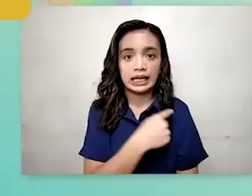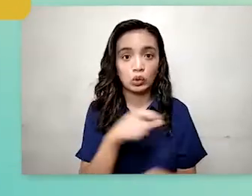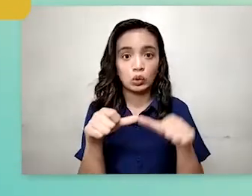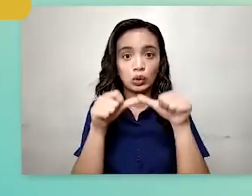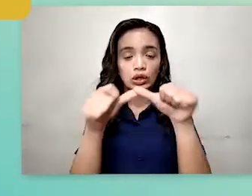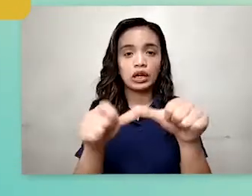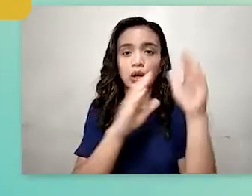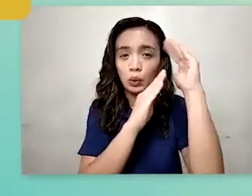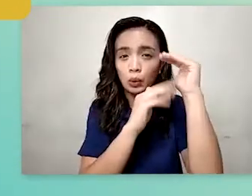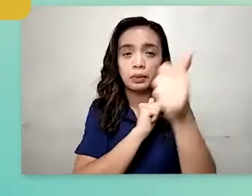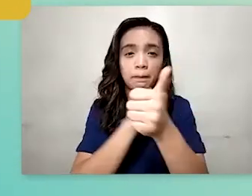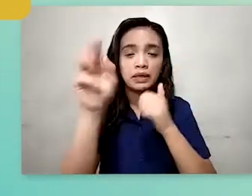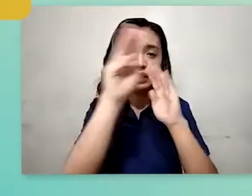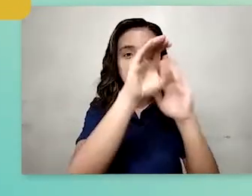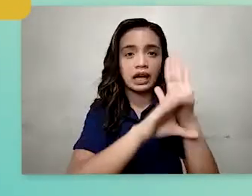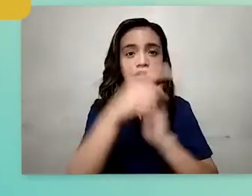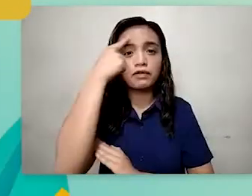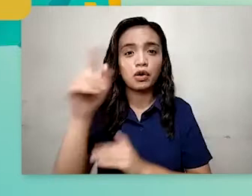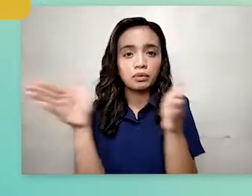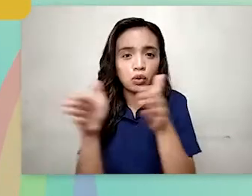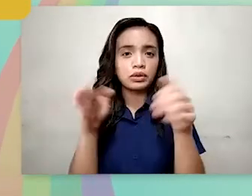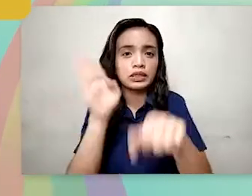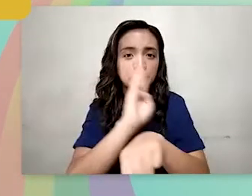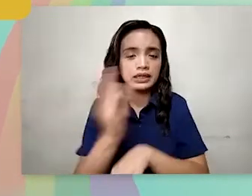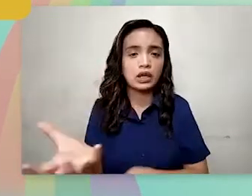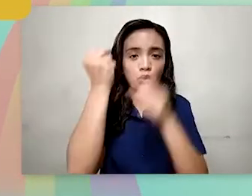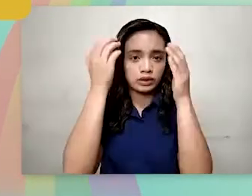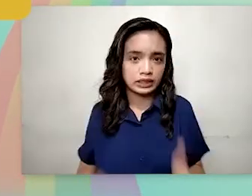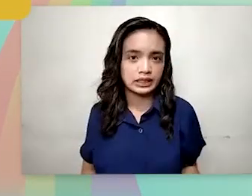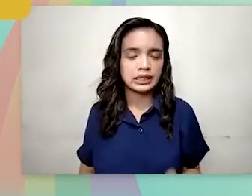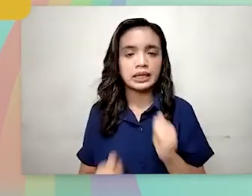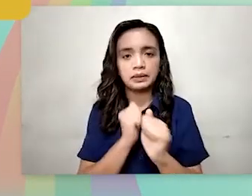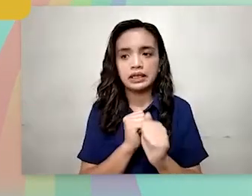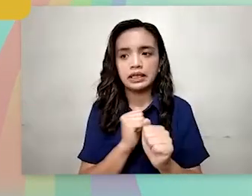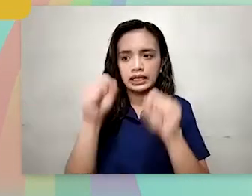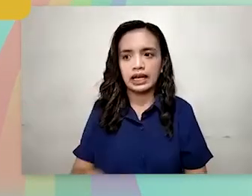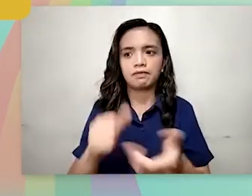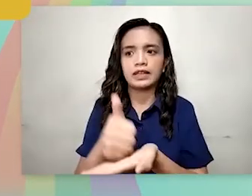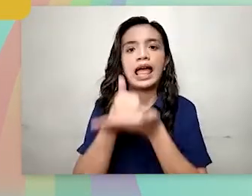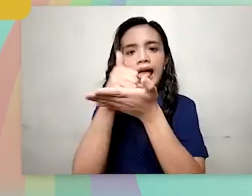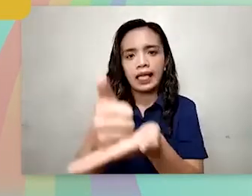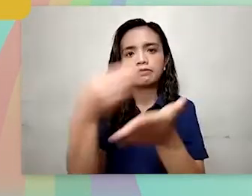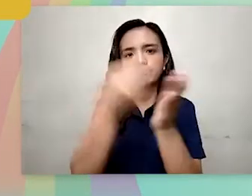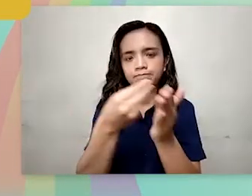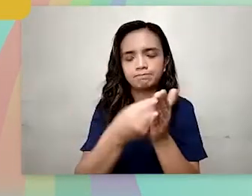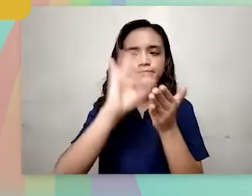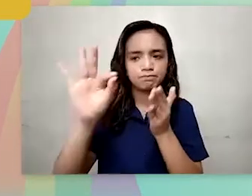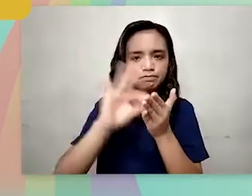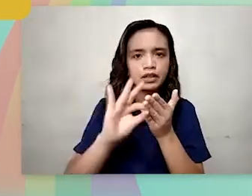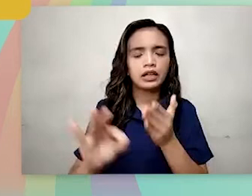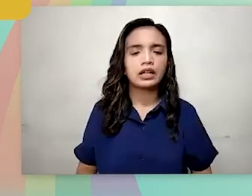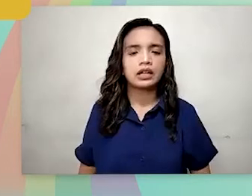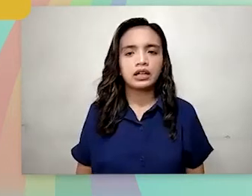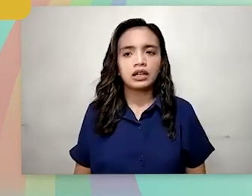financing is concerned, we're heavily pushing for the passage of the Magna Carta for MSMEs, which will really facilitate